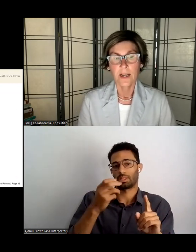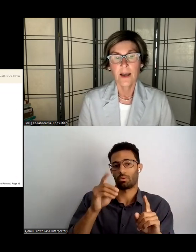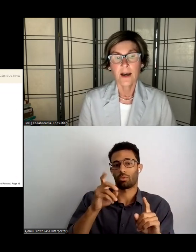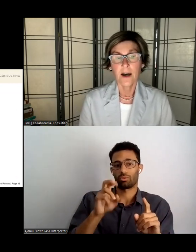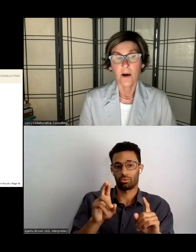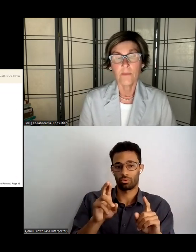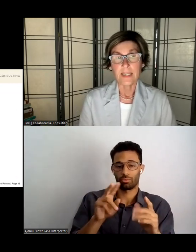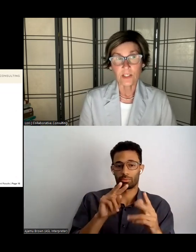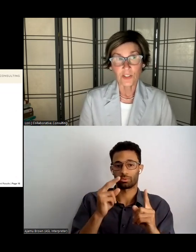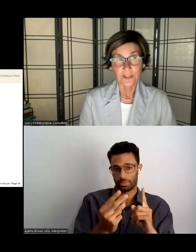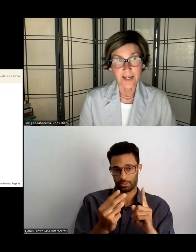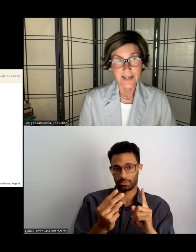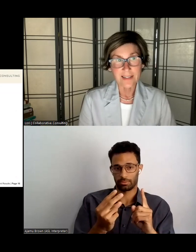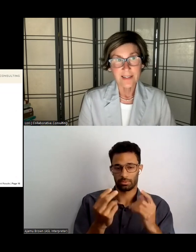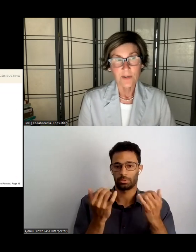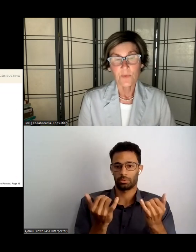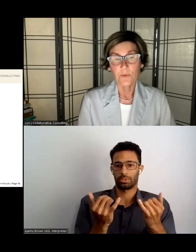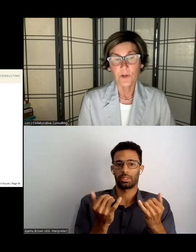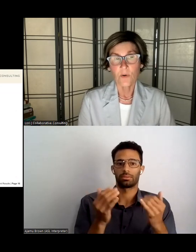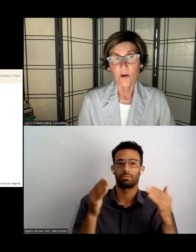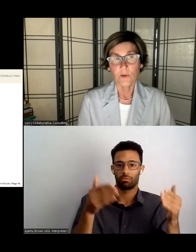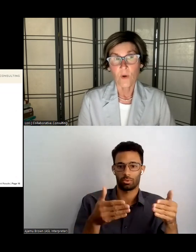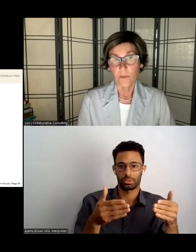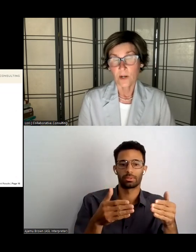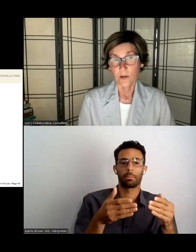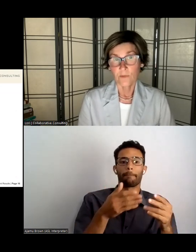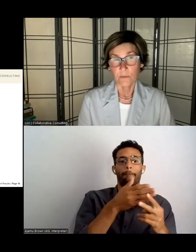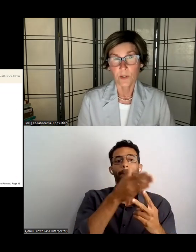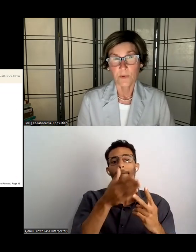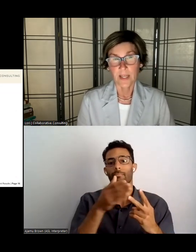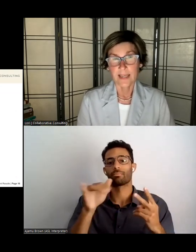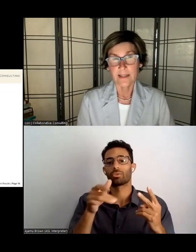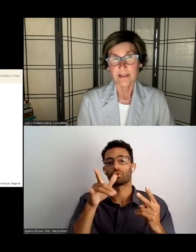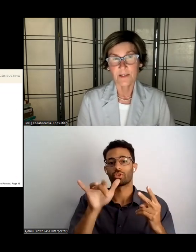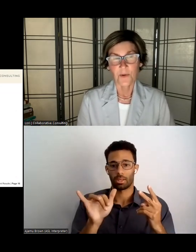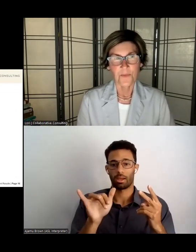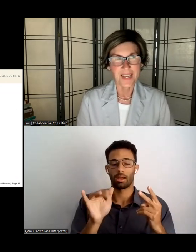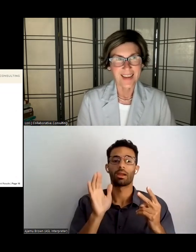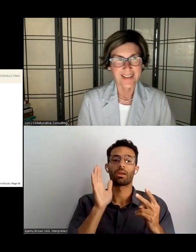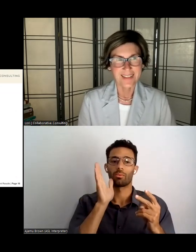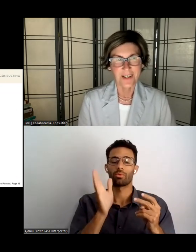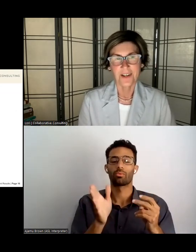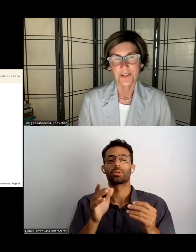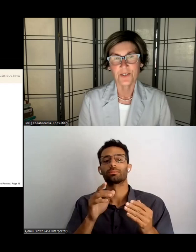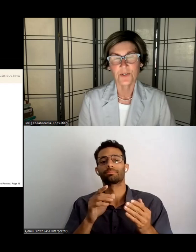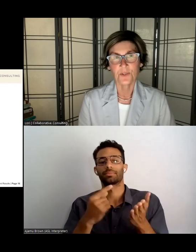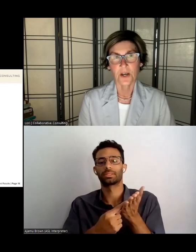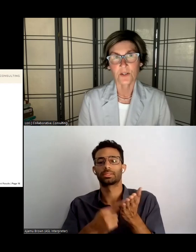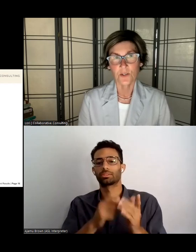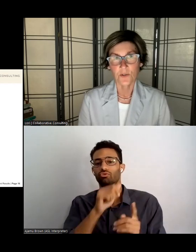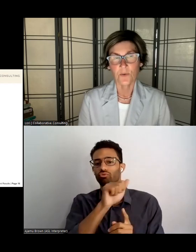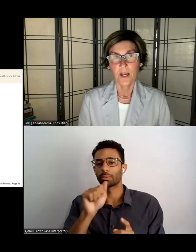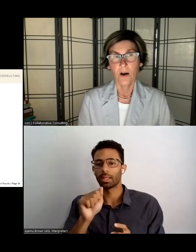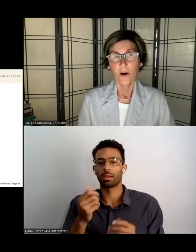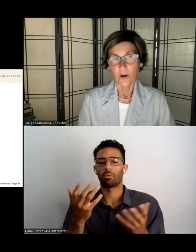webinar. In July, we will go over what we heard from AAAs. So we had the honor to